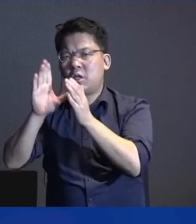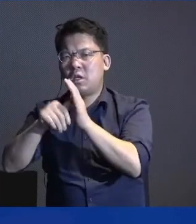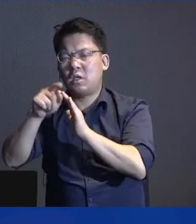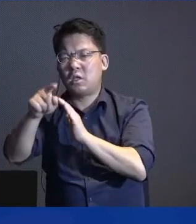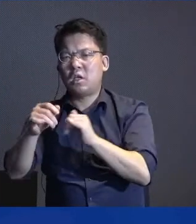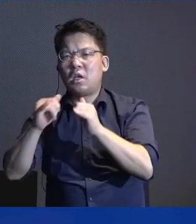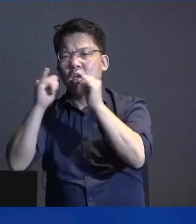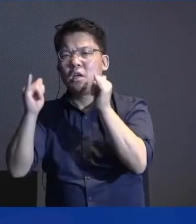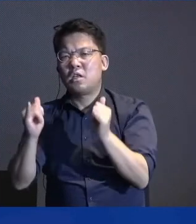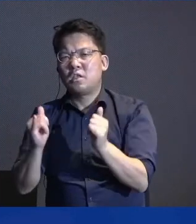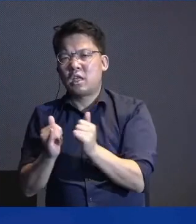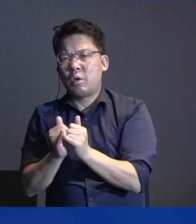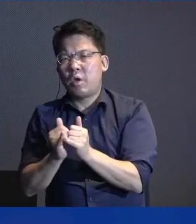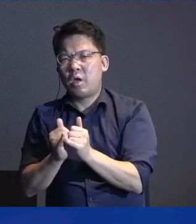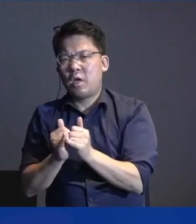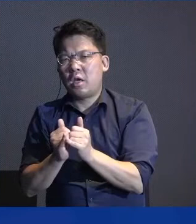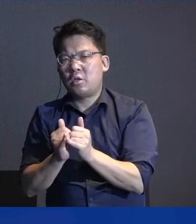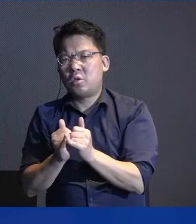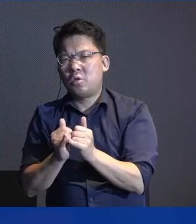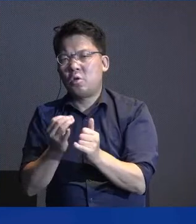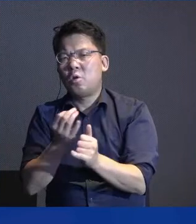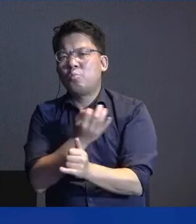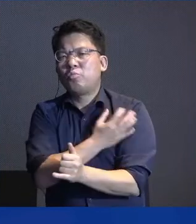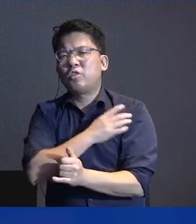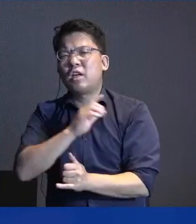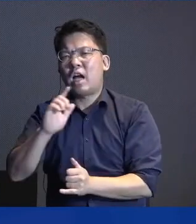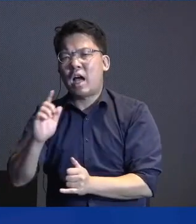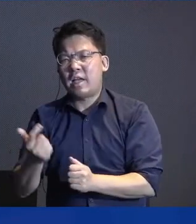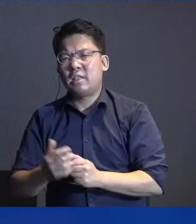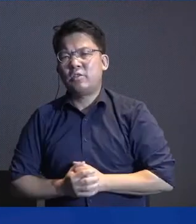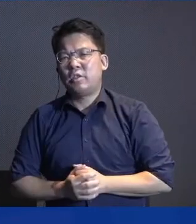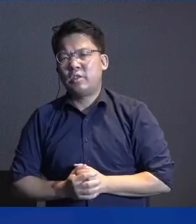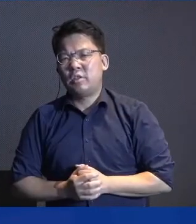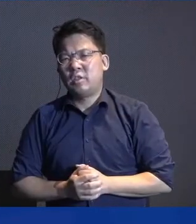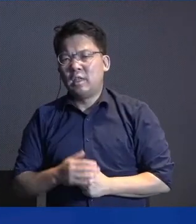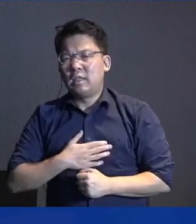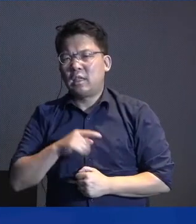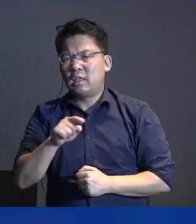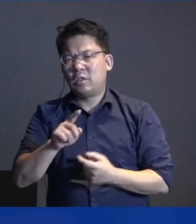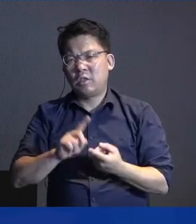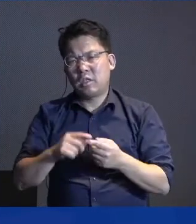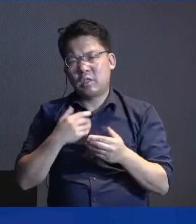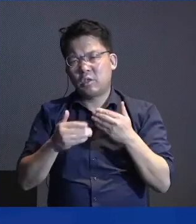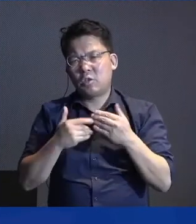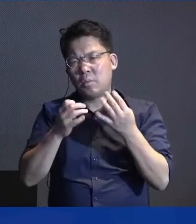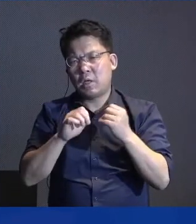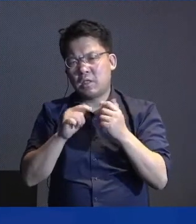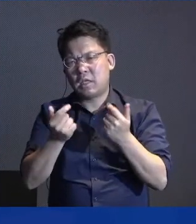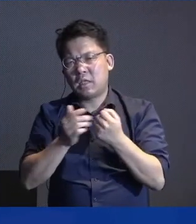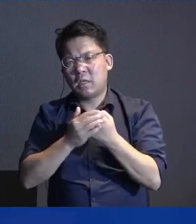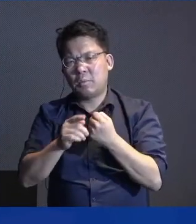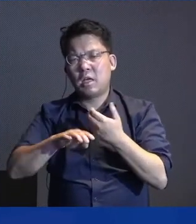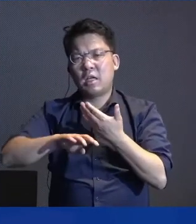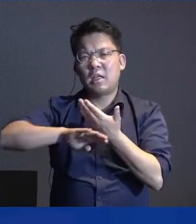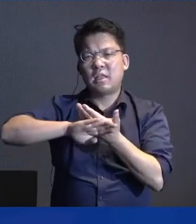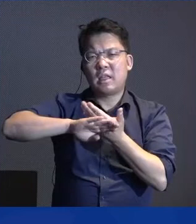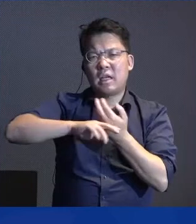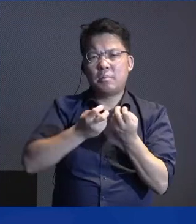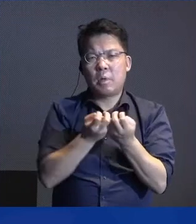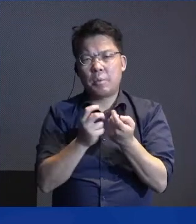in that respect. So I'm not sure how to intervene in this kind of important factor that